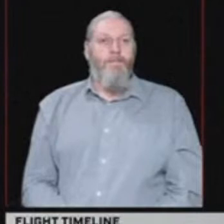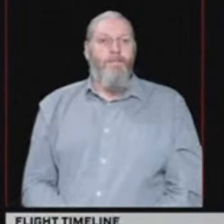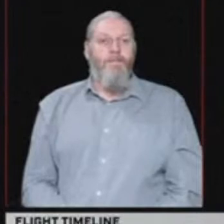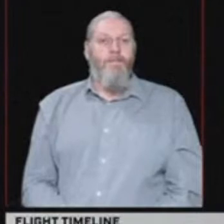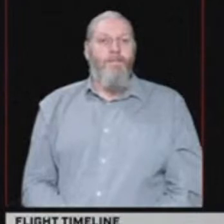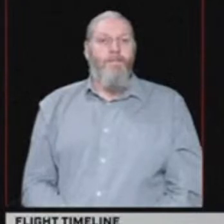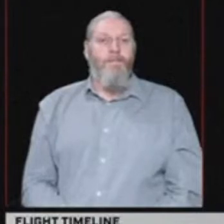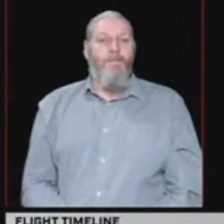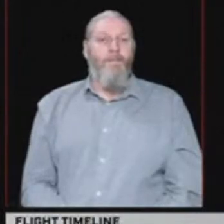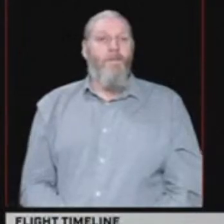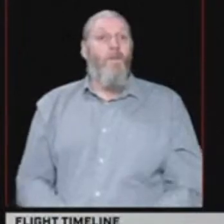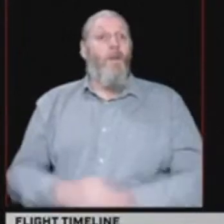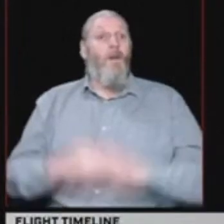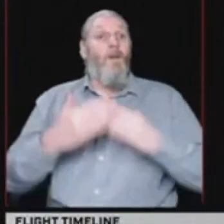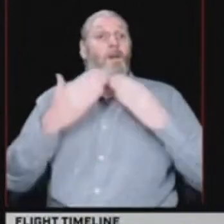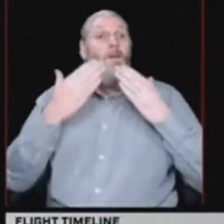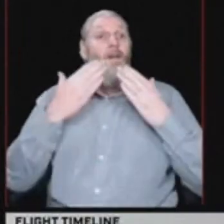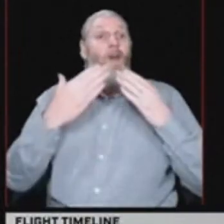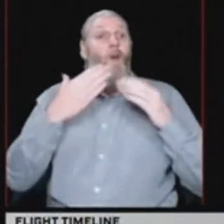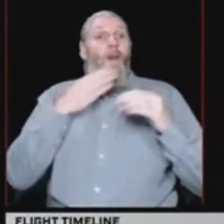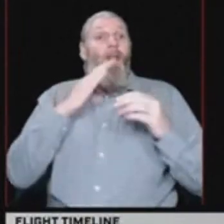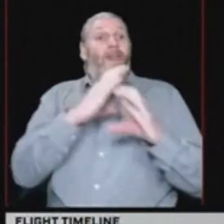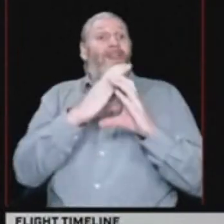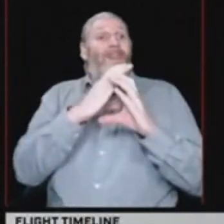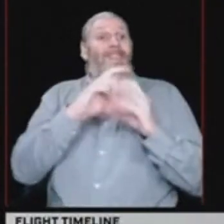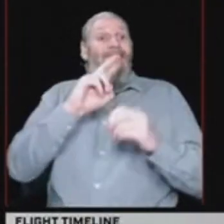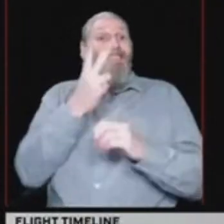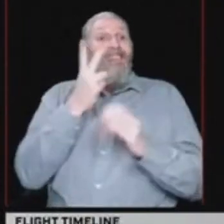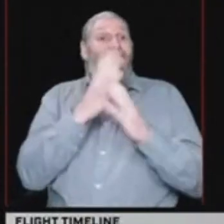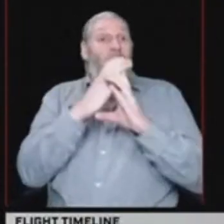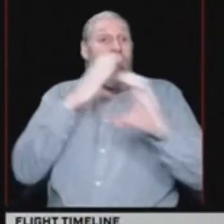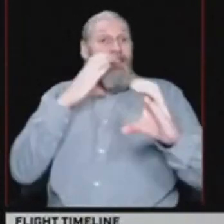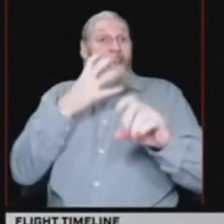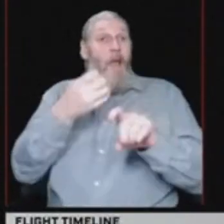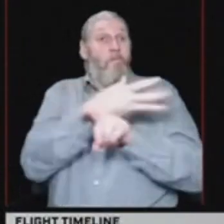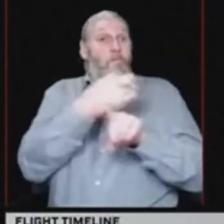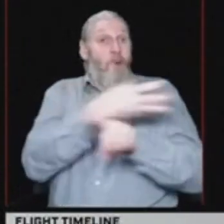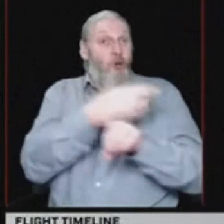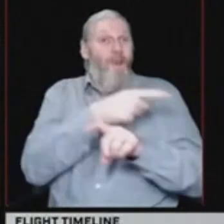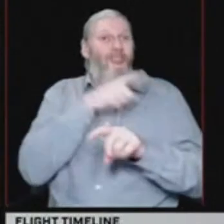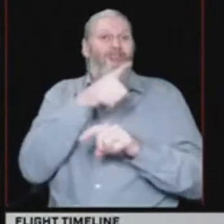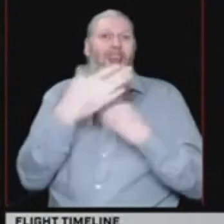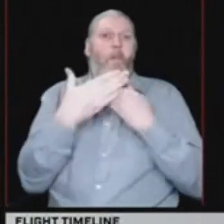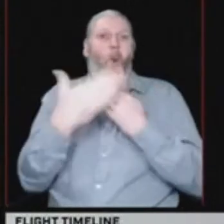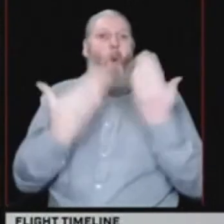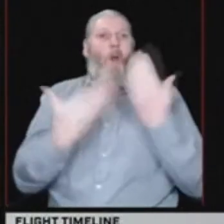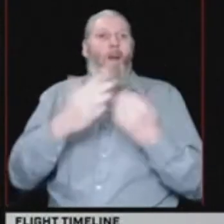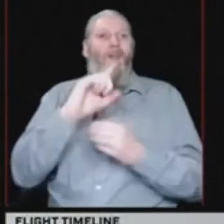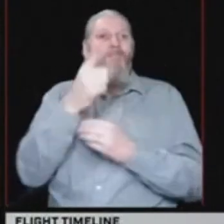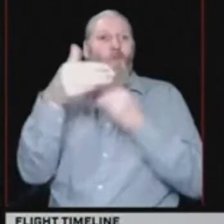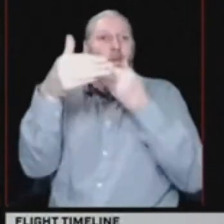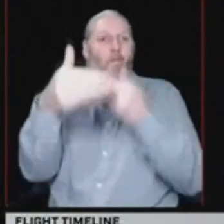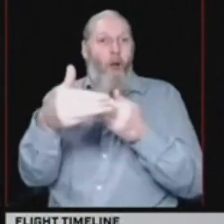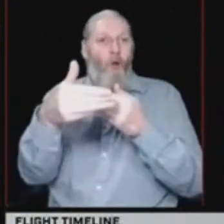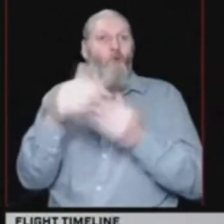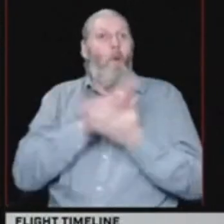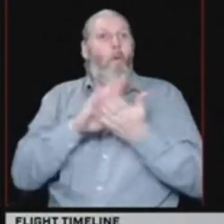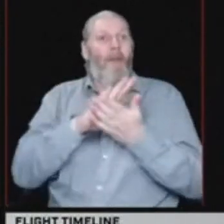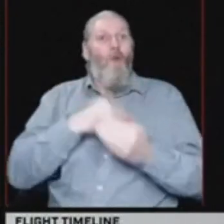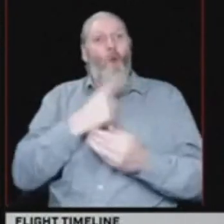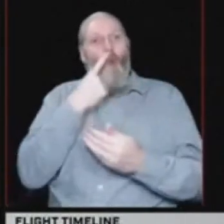Stage 2 burn is a little longer than the Stage 1 burn, so this might take a little while for us to get to second engine cutoff 1.